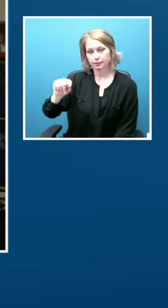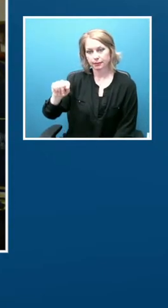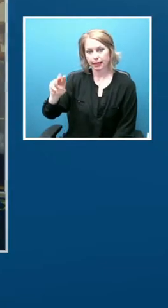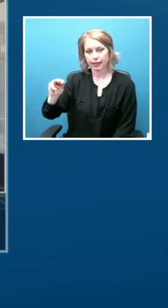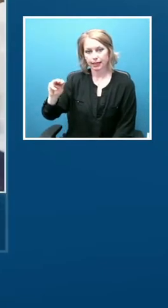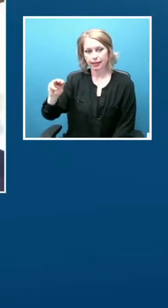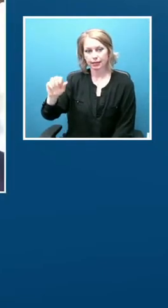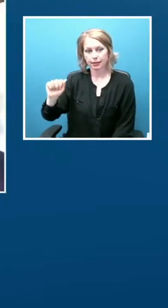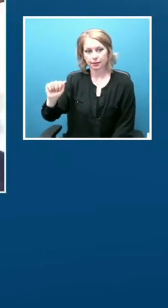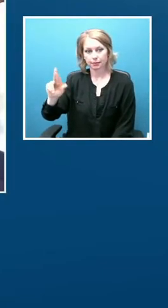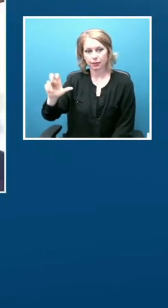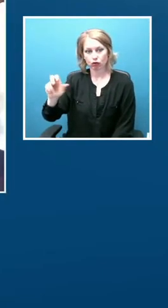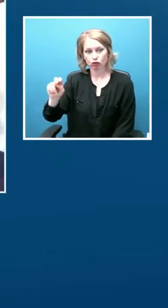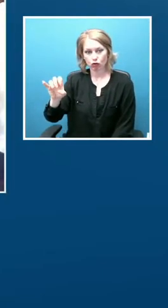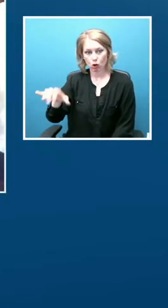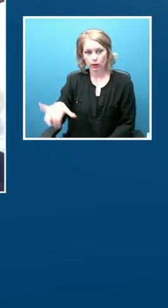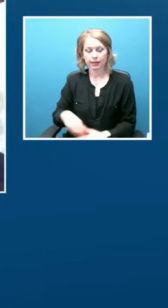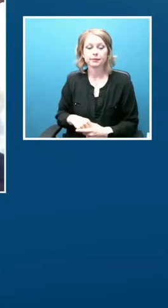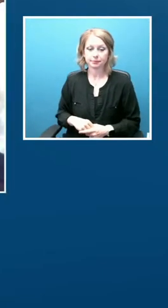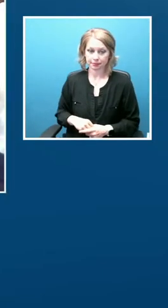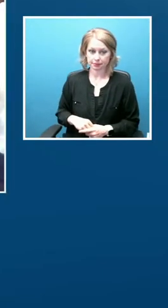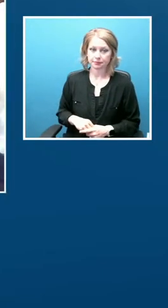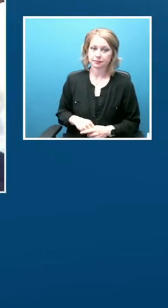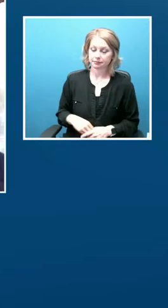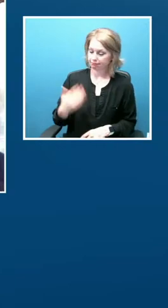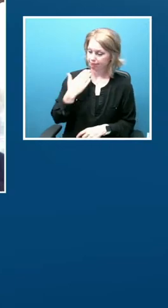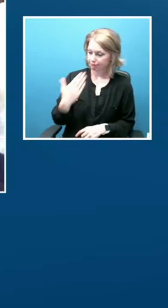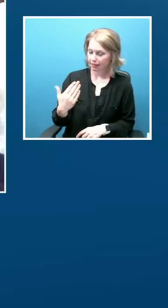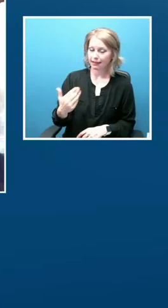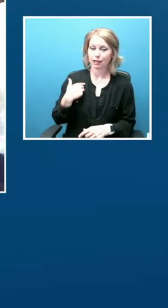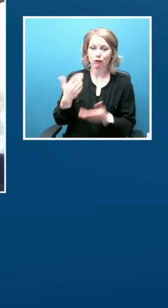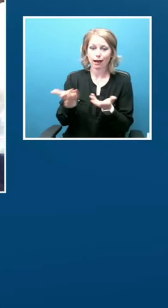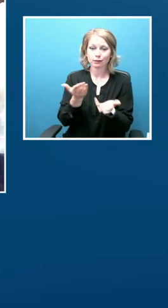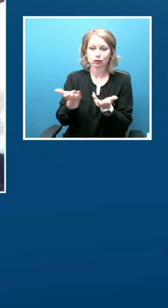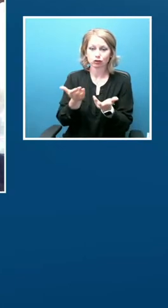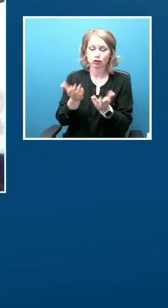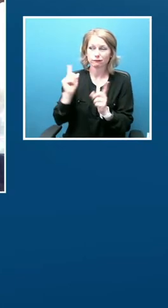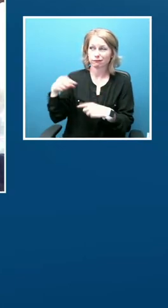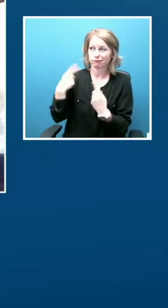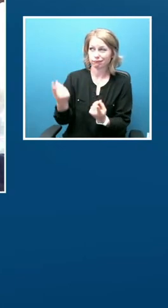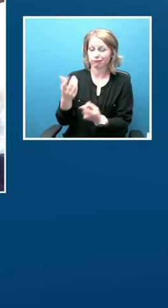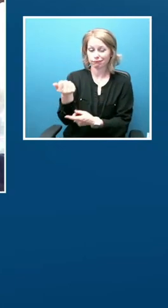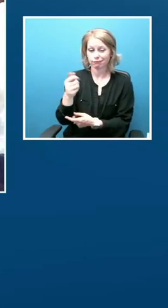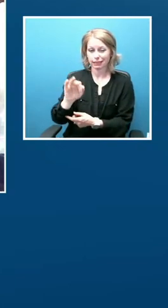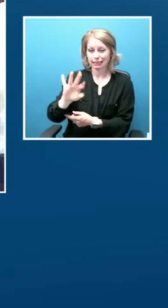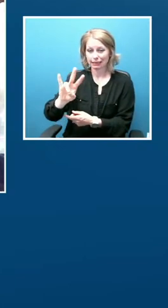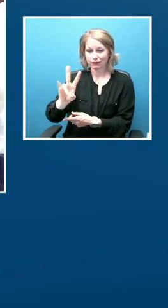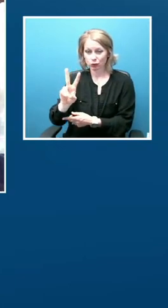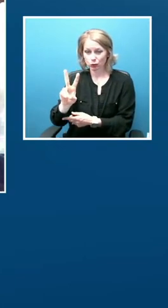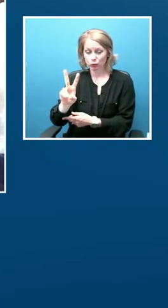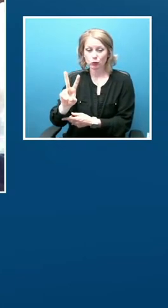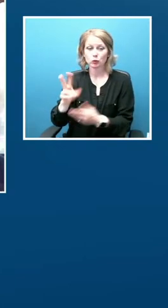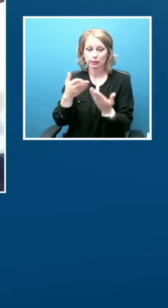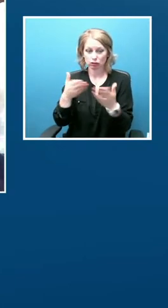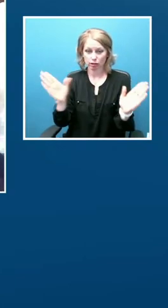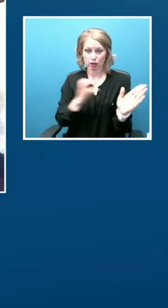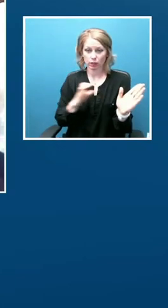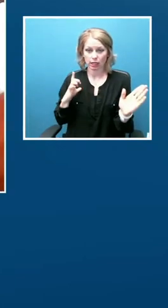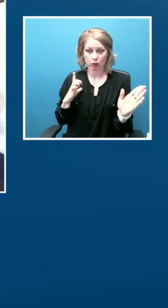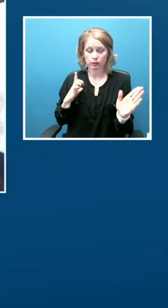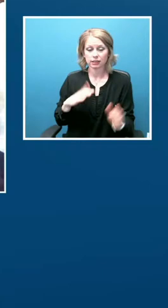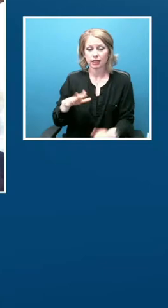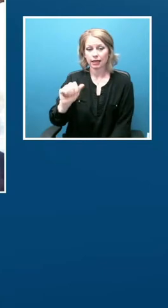Here today, and I served since 1972 as general counsel to the West Virginia